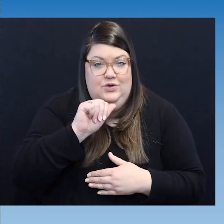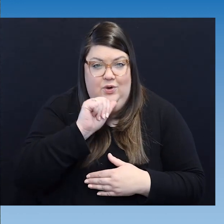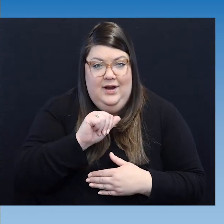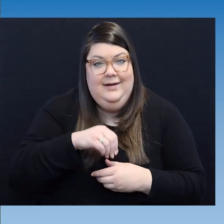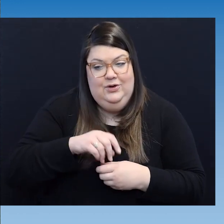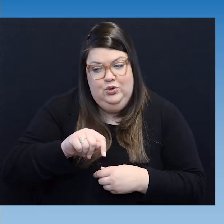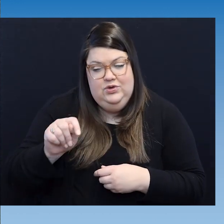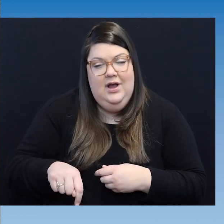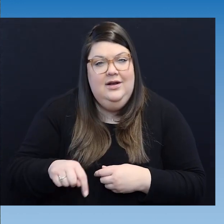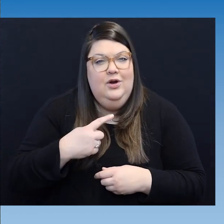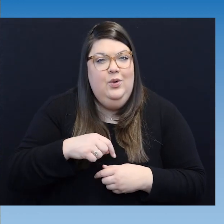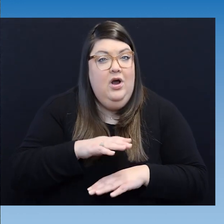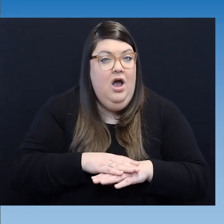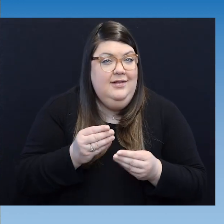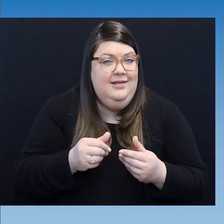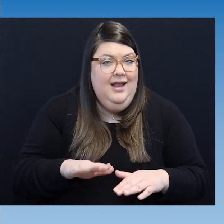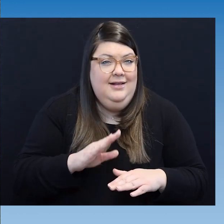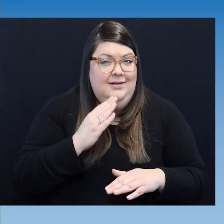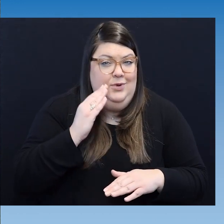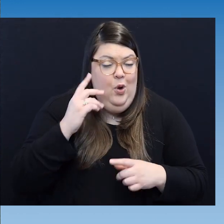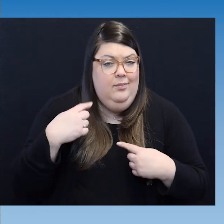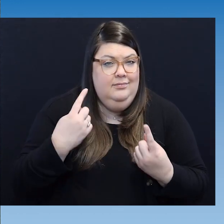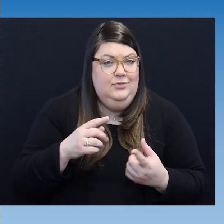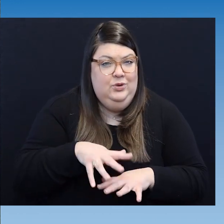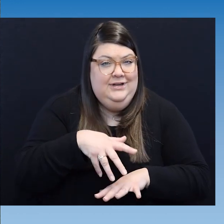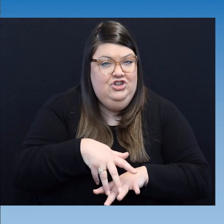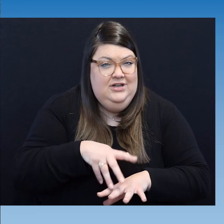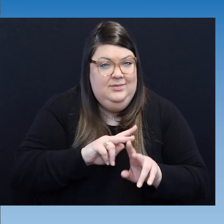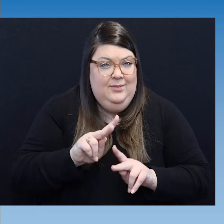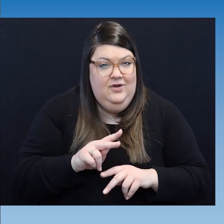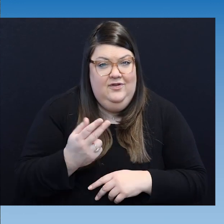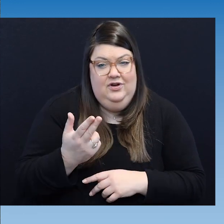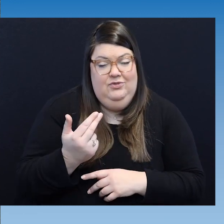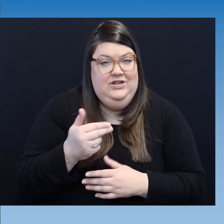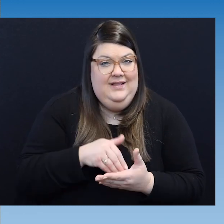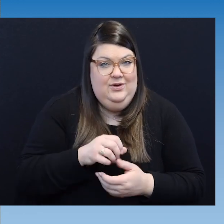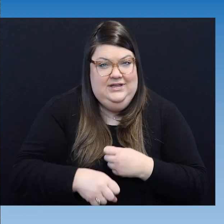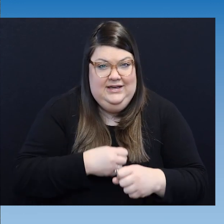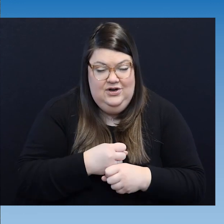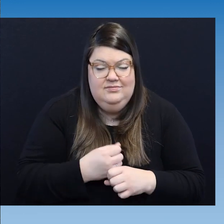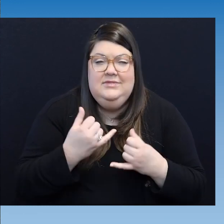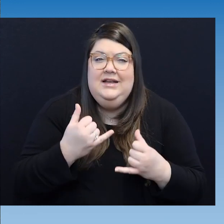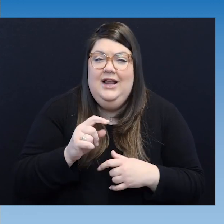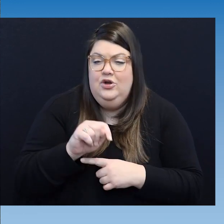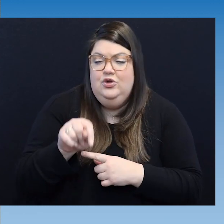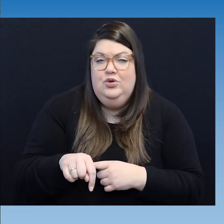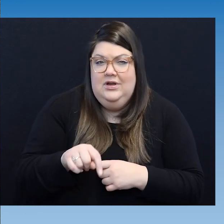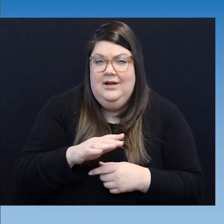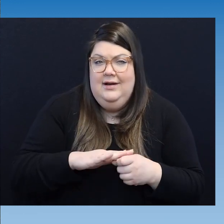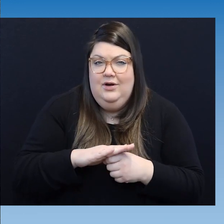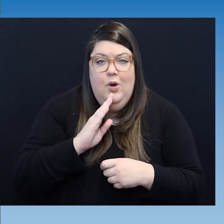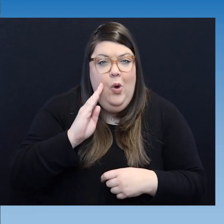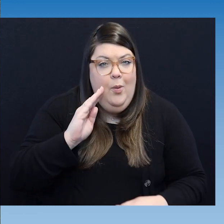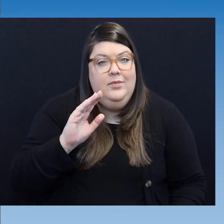in Tucson. We're situated on land that has been home to indigenous people for 13,000 years. Today, the Tucson area is home to the Otom